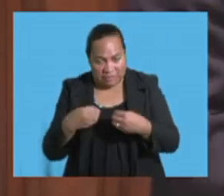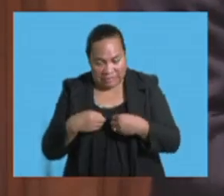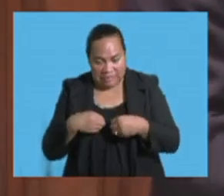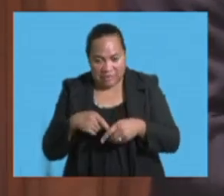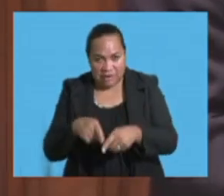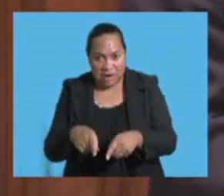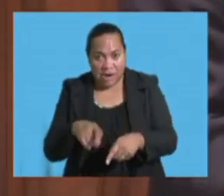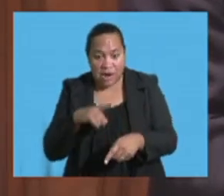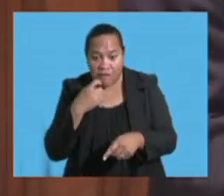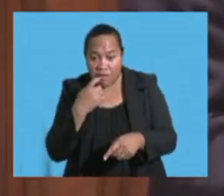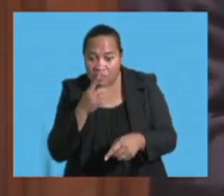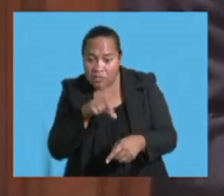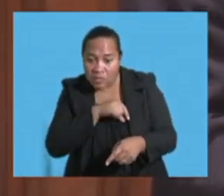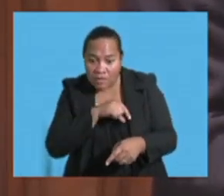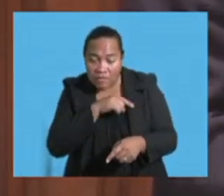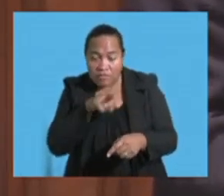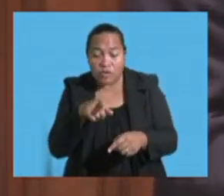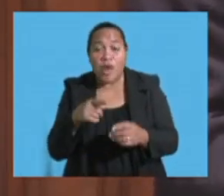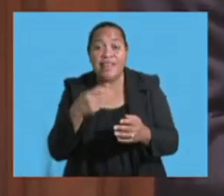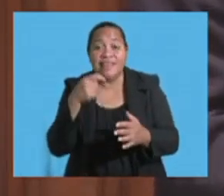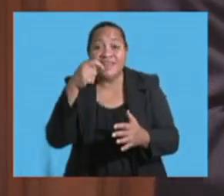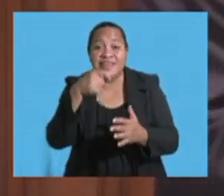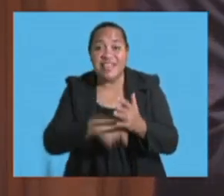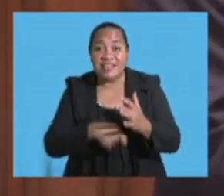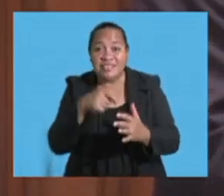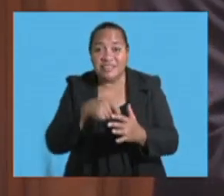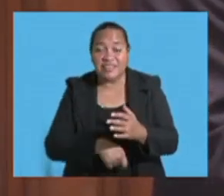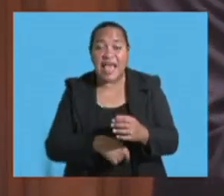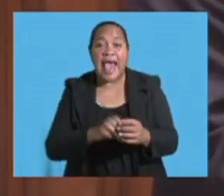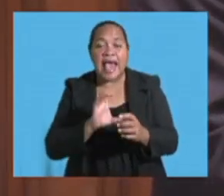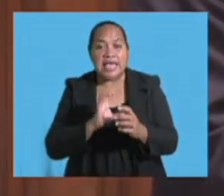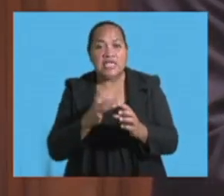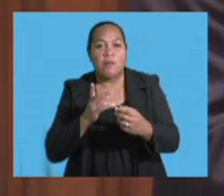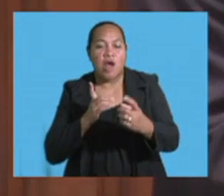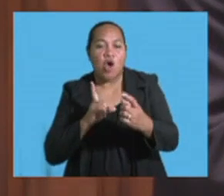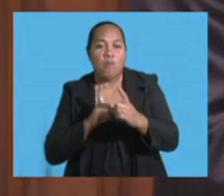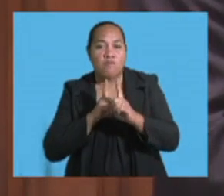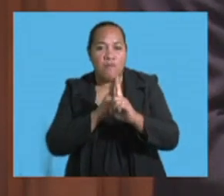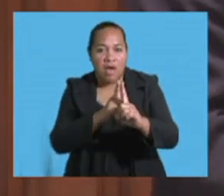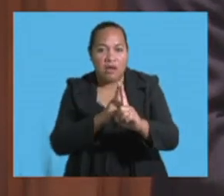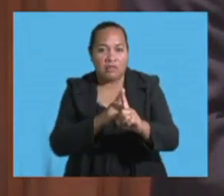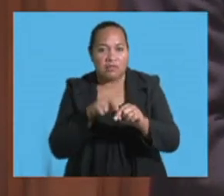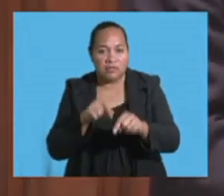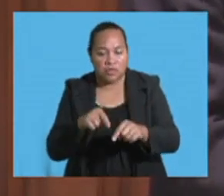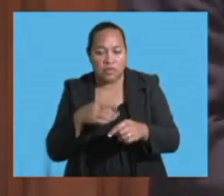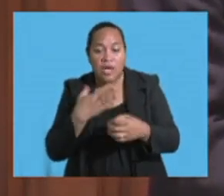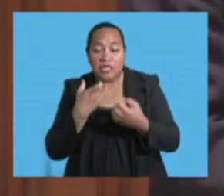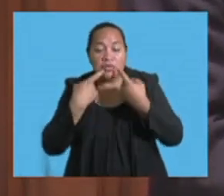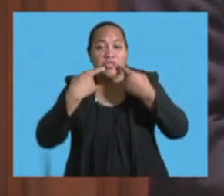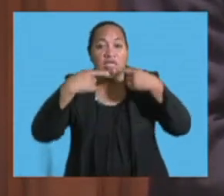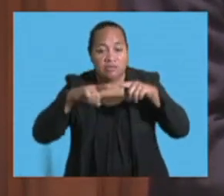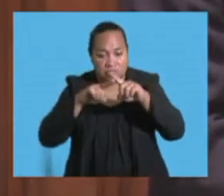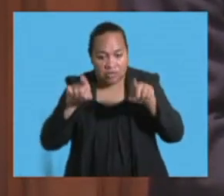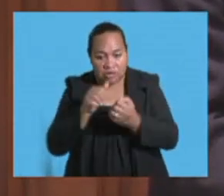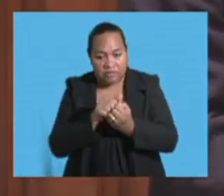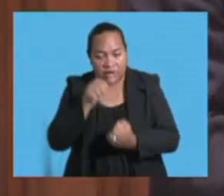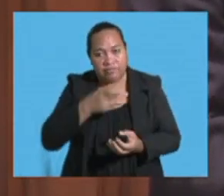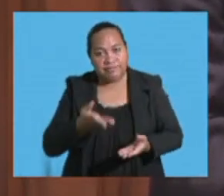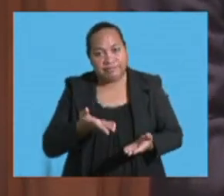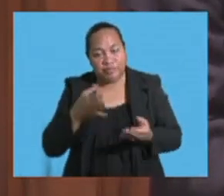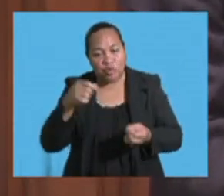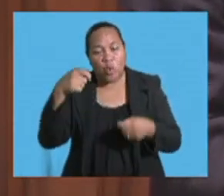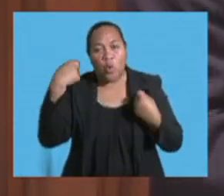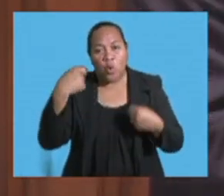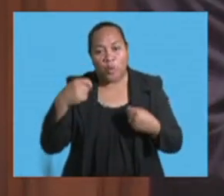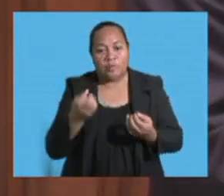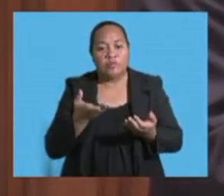fide registered business, tax and customs compliant, and provide a statutory declaration confirming that